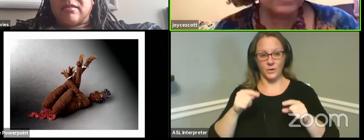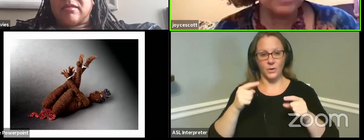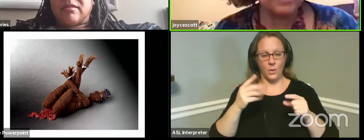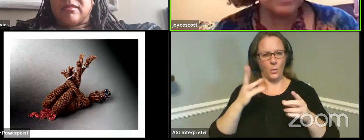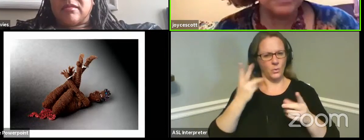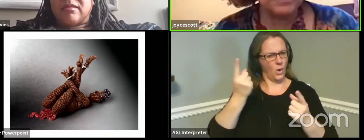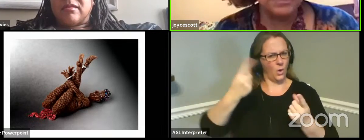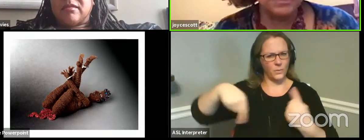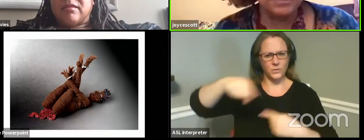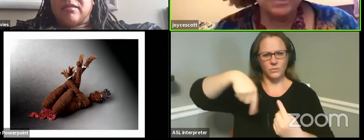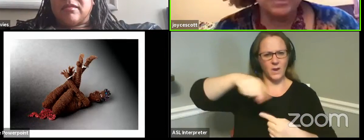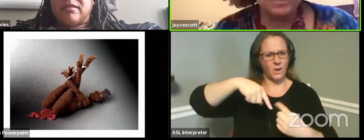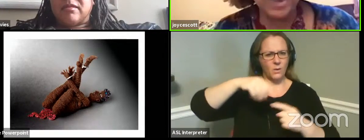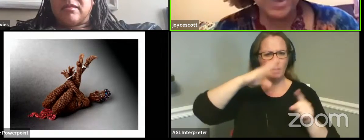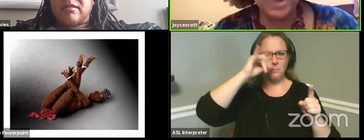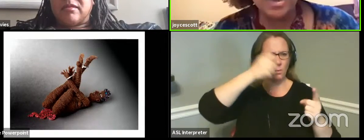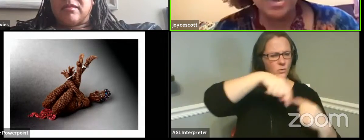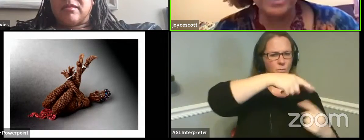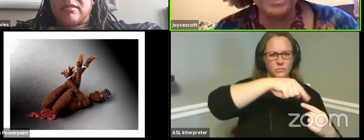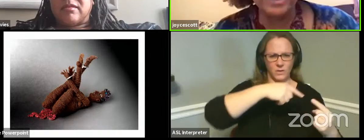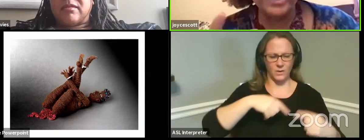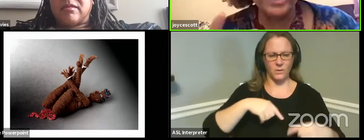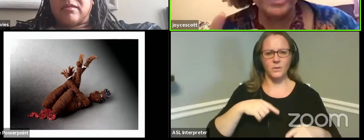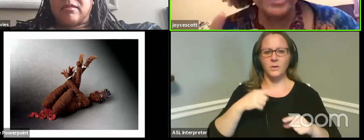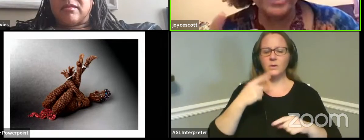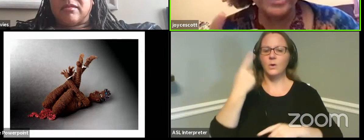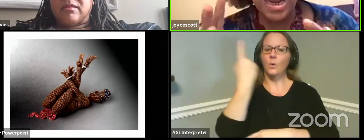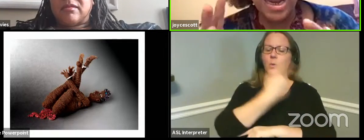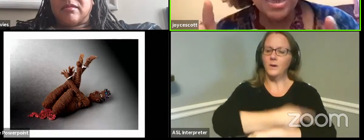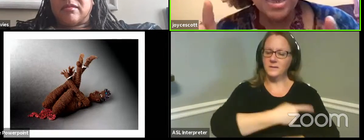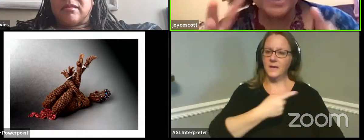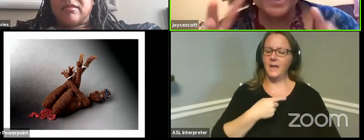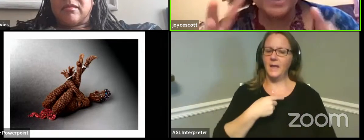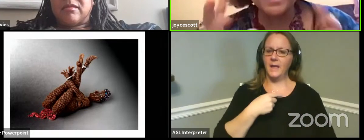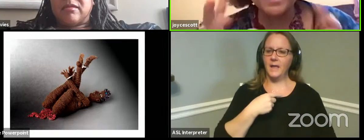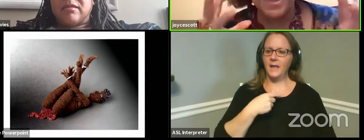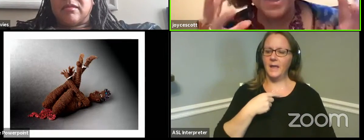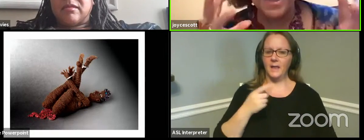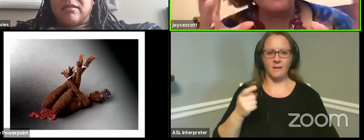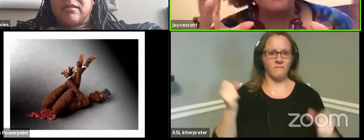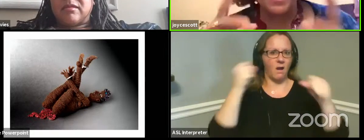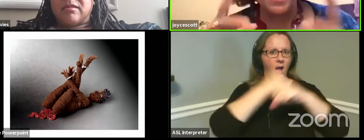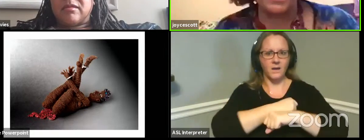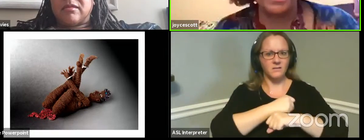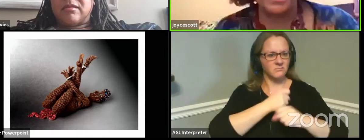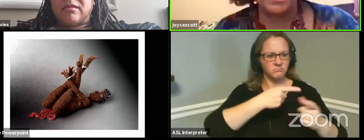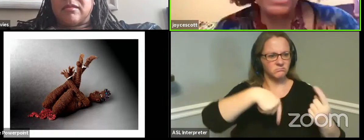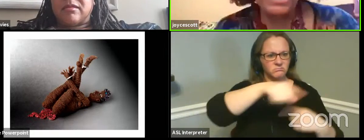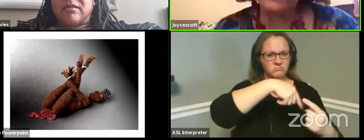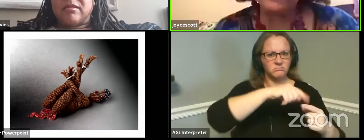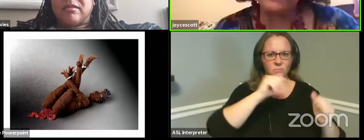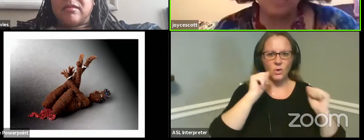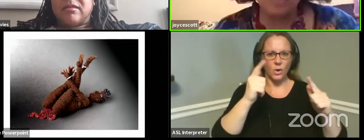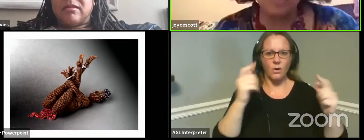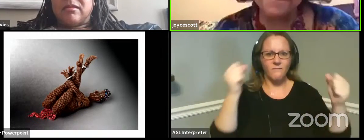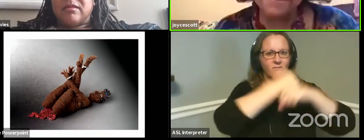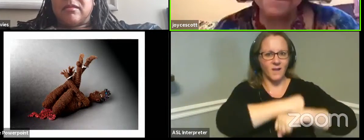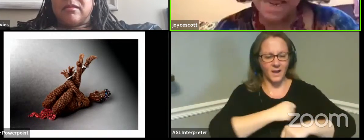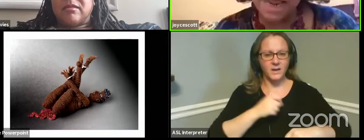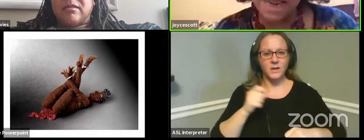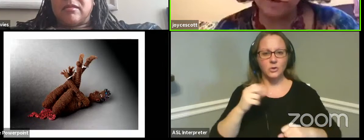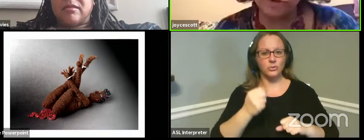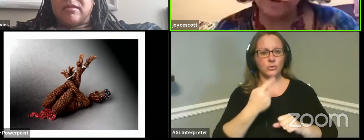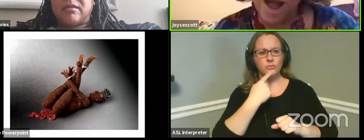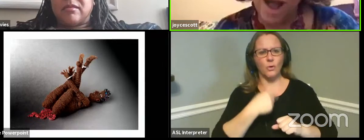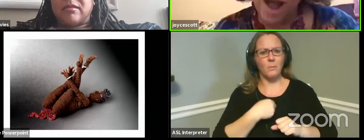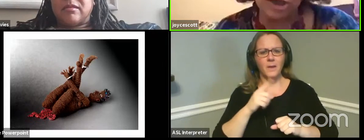around. So there was a day that they got in a fight, everybody. And she told me a little